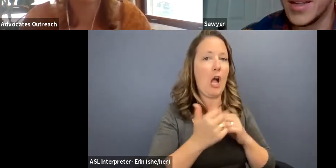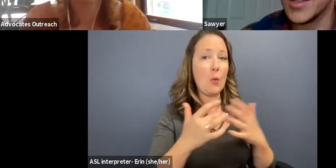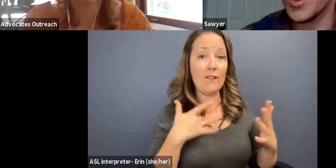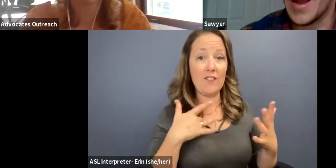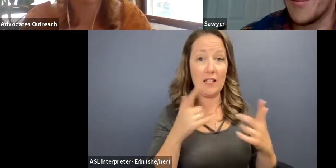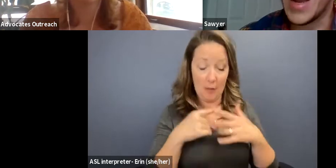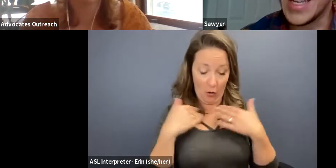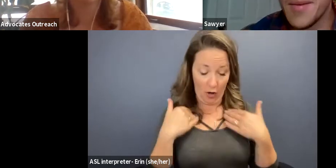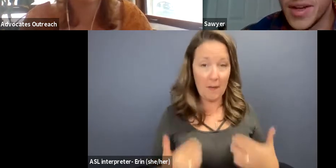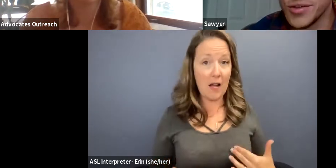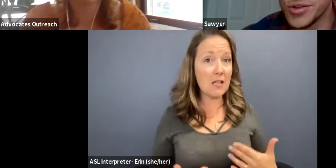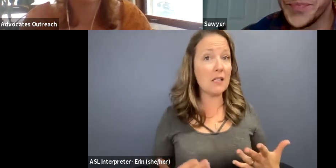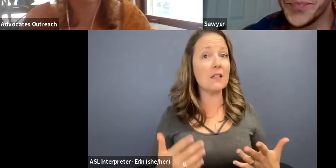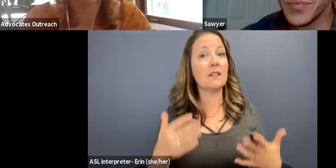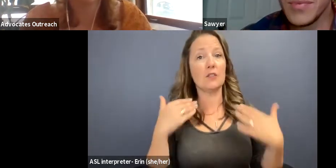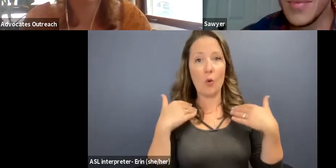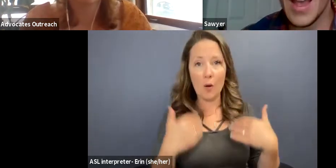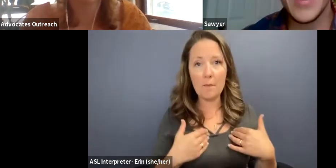body.